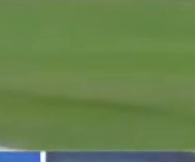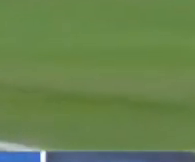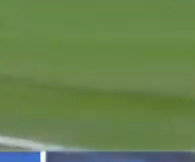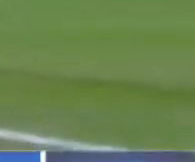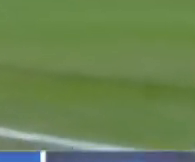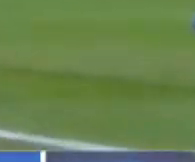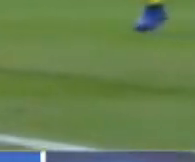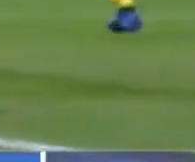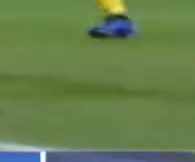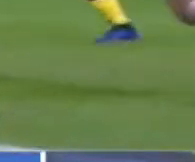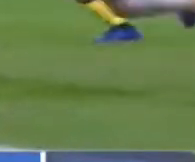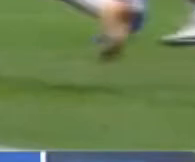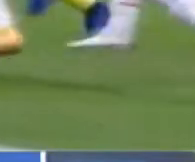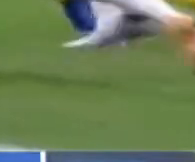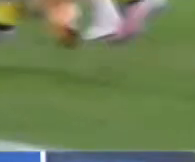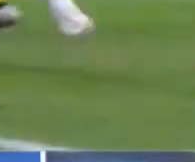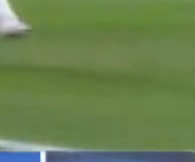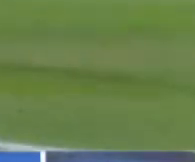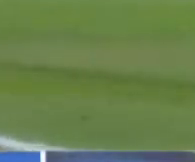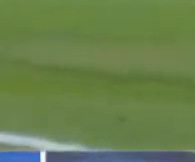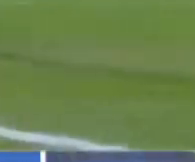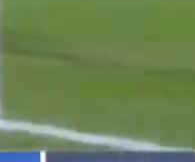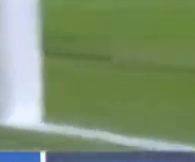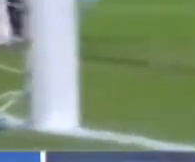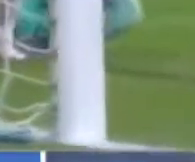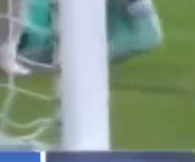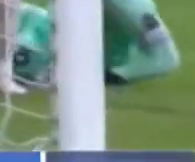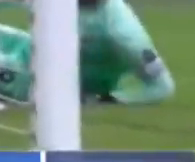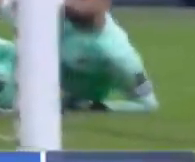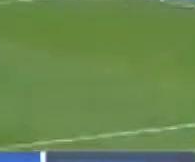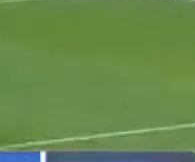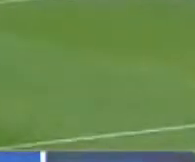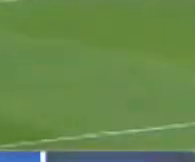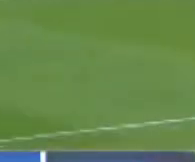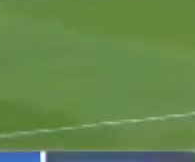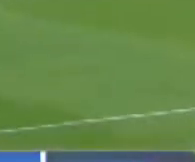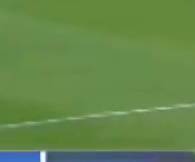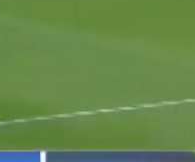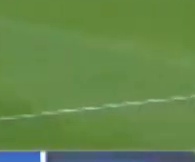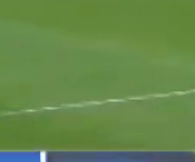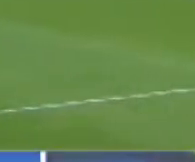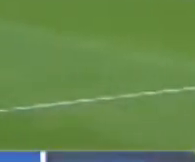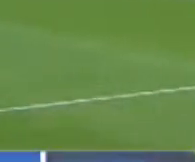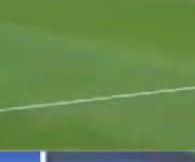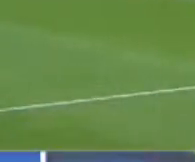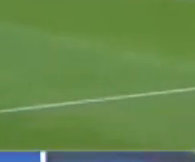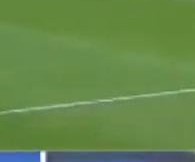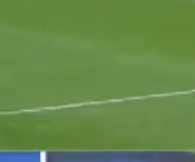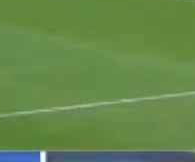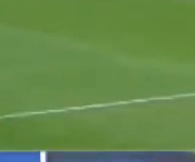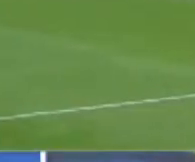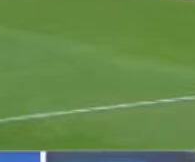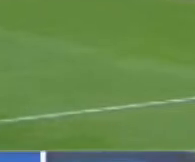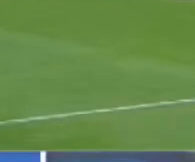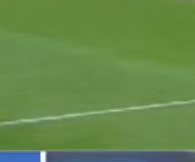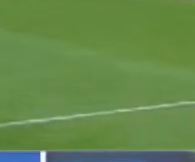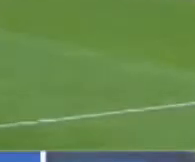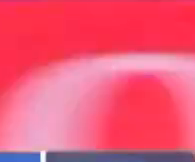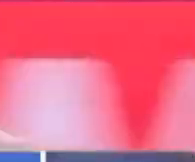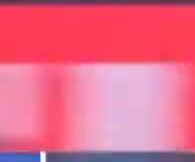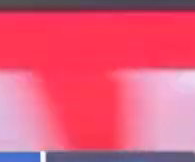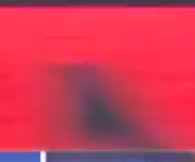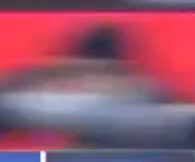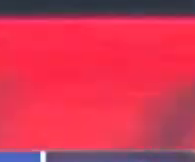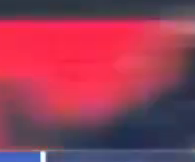Badak tapped it home from close range. What a start here. back. Got something not again, and it's deflected in. Oh,